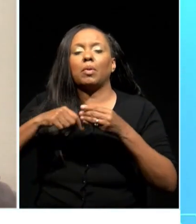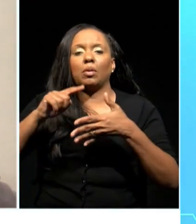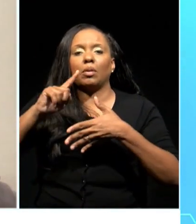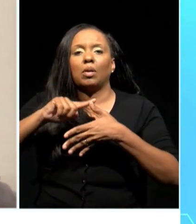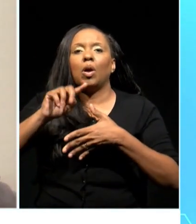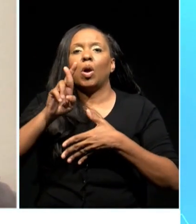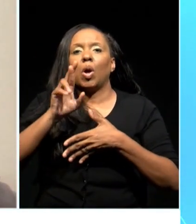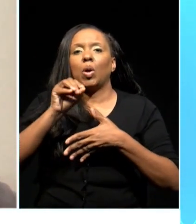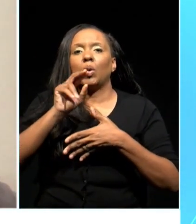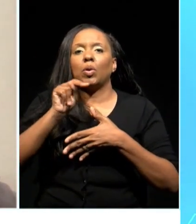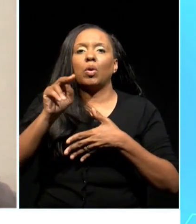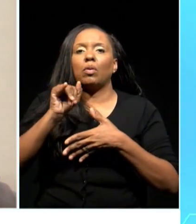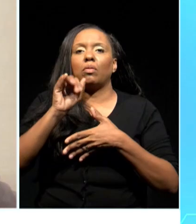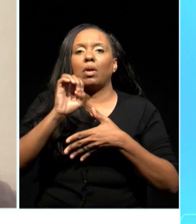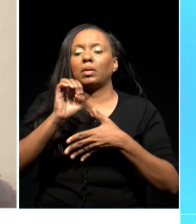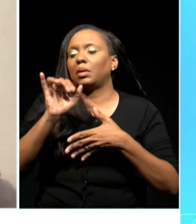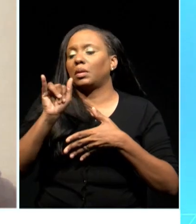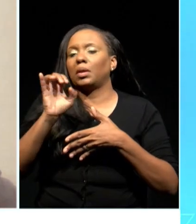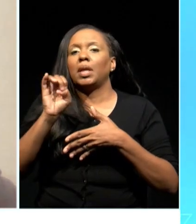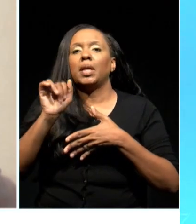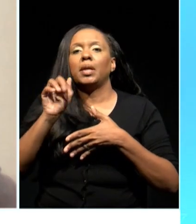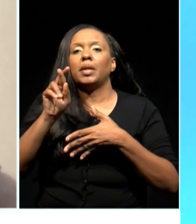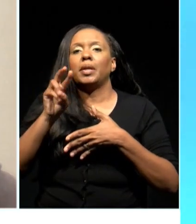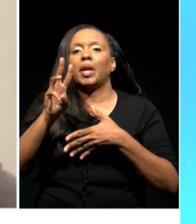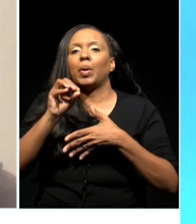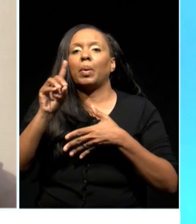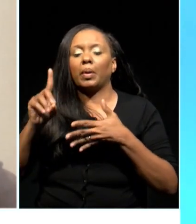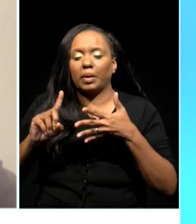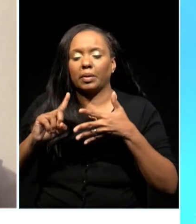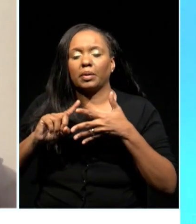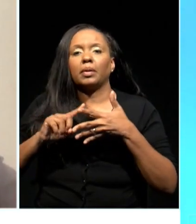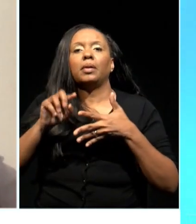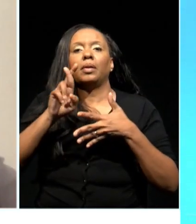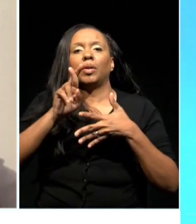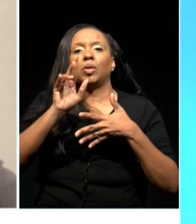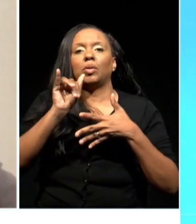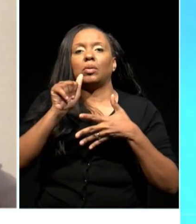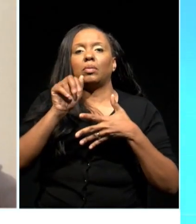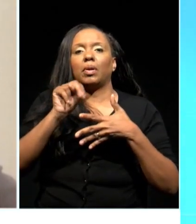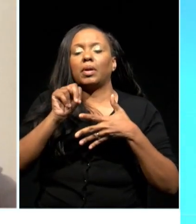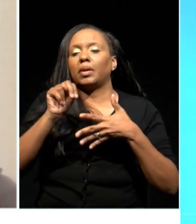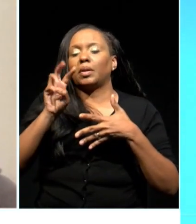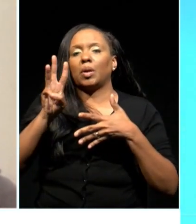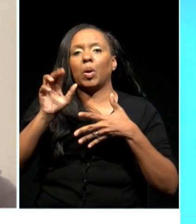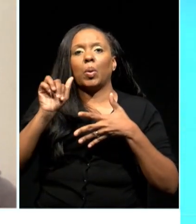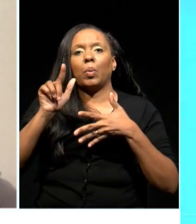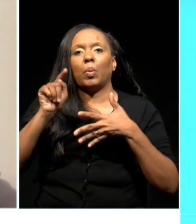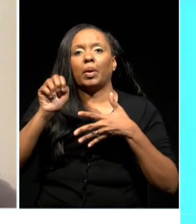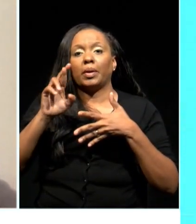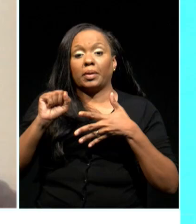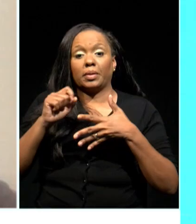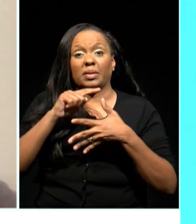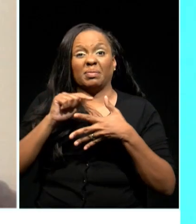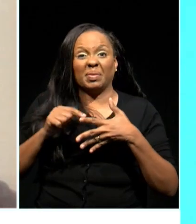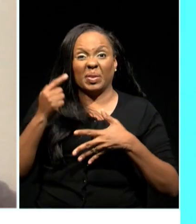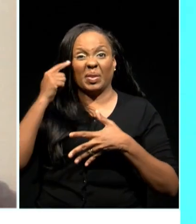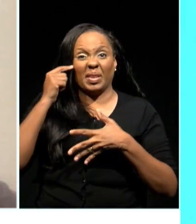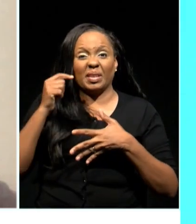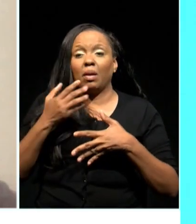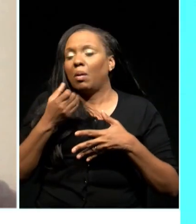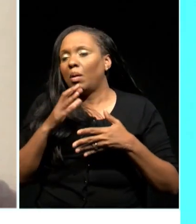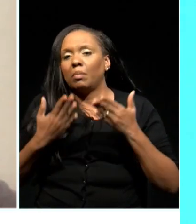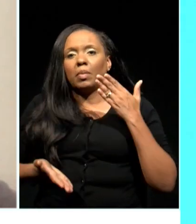about maybe Ryan Walters. Any of those are we think are going to fill that void, or do you think one of the old guard is going to come back, at